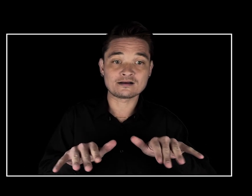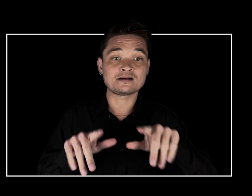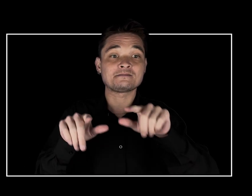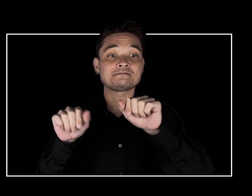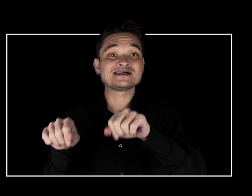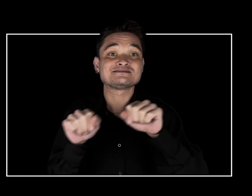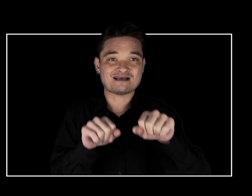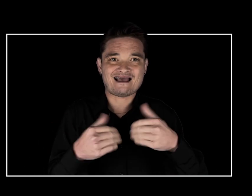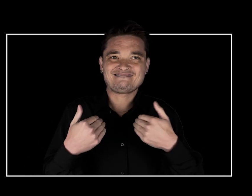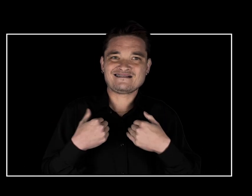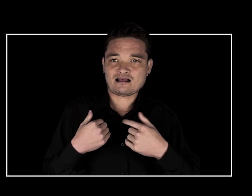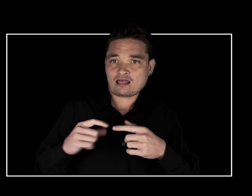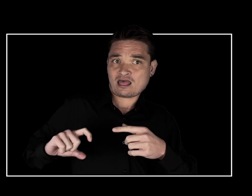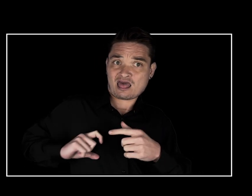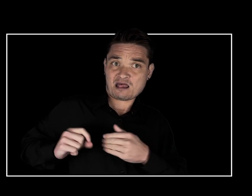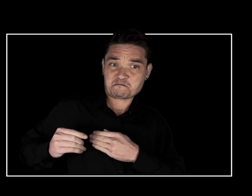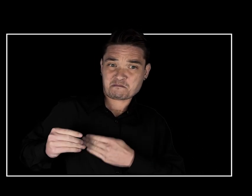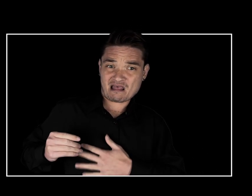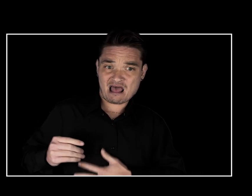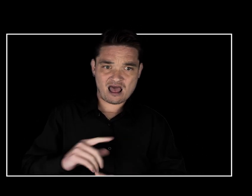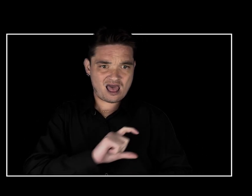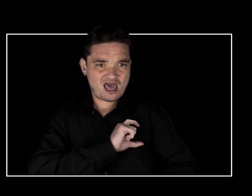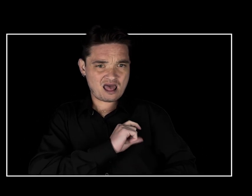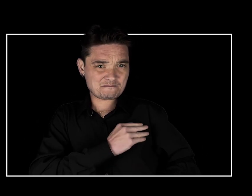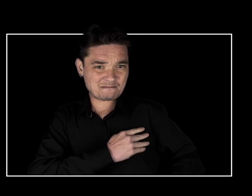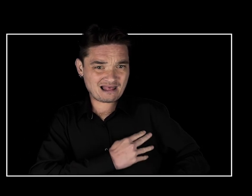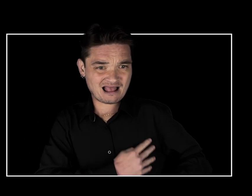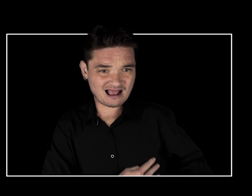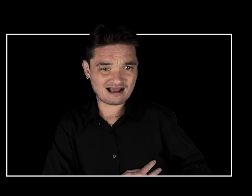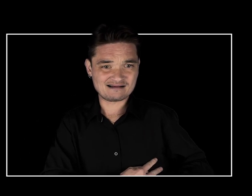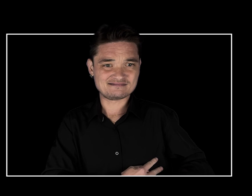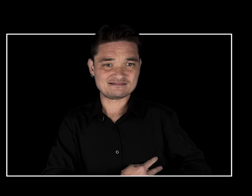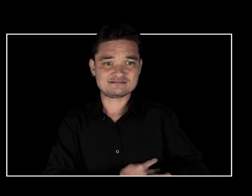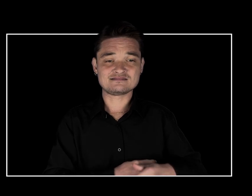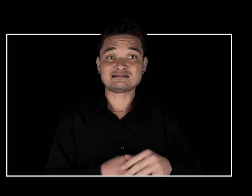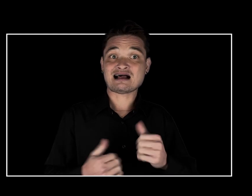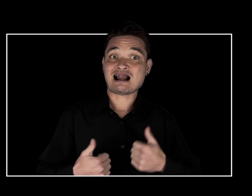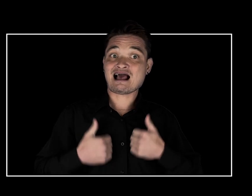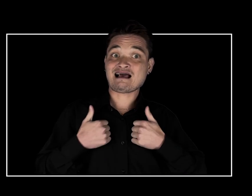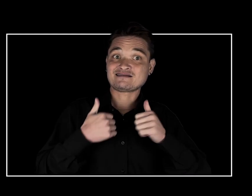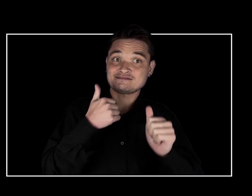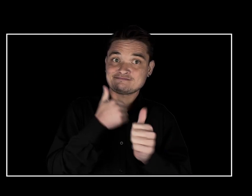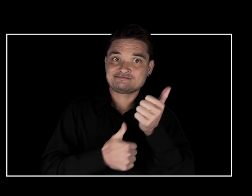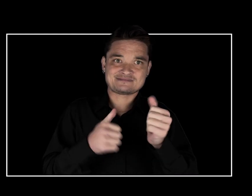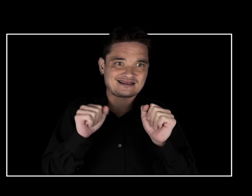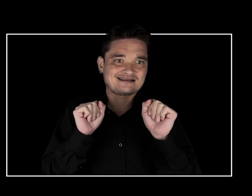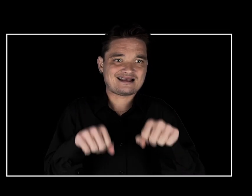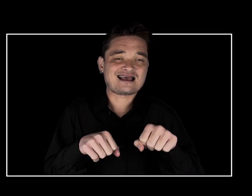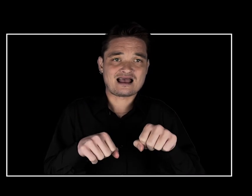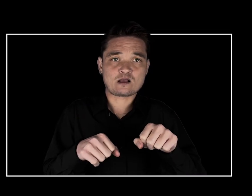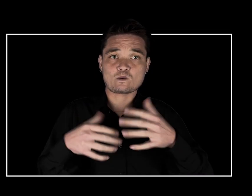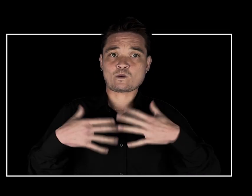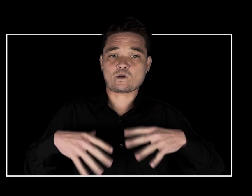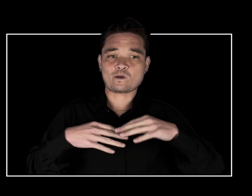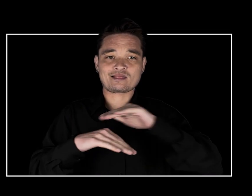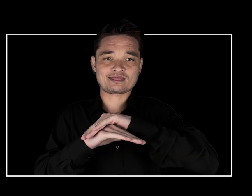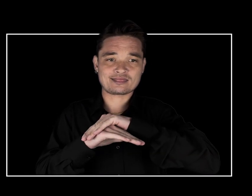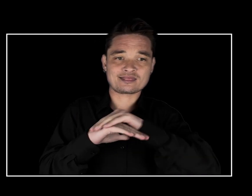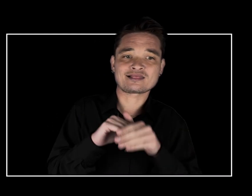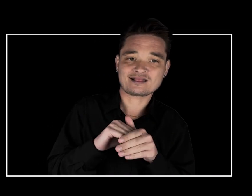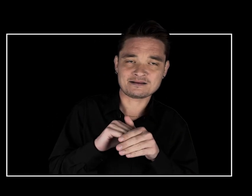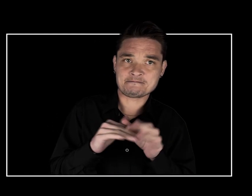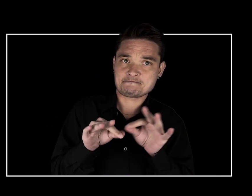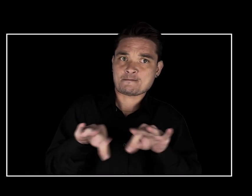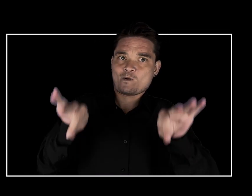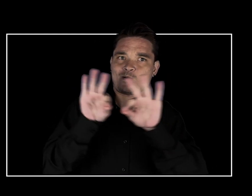source of bleeding. Life-threatening bleeding can be concealed by clothing, so it is vital that you check for all sources of